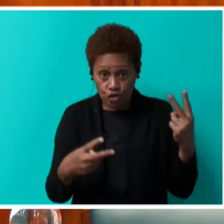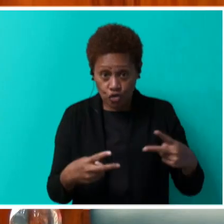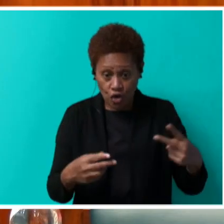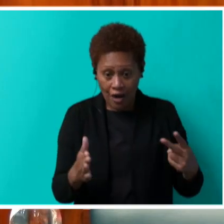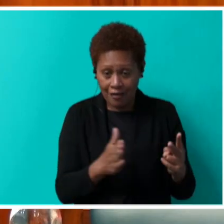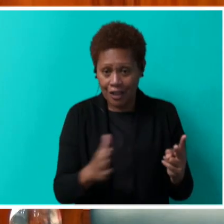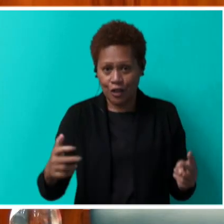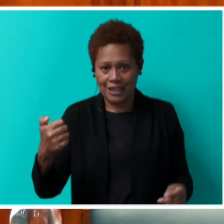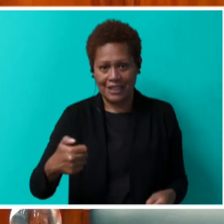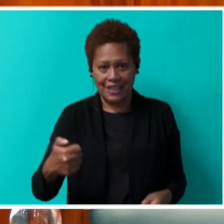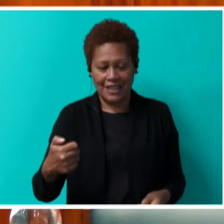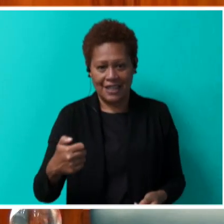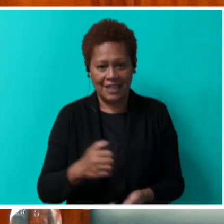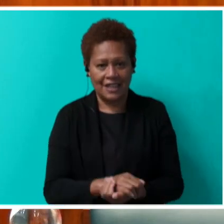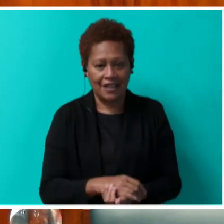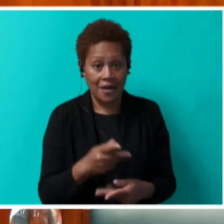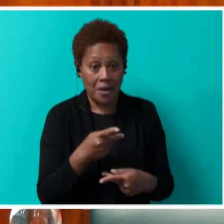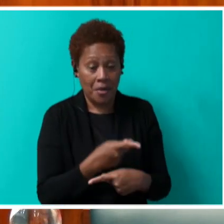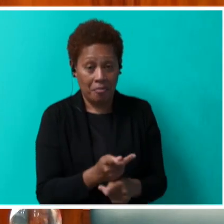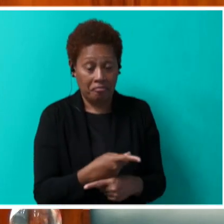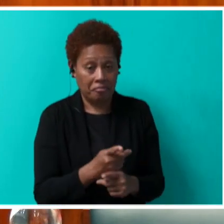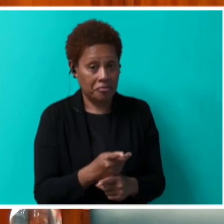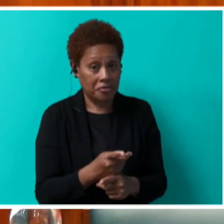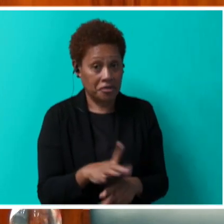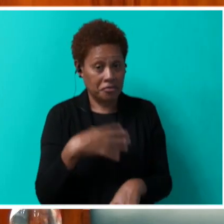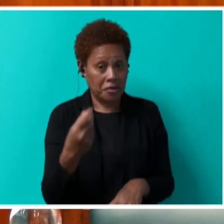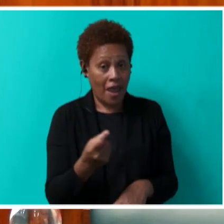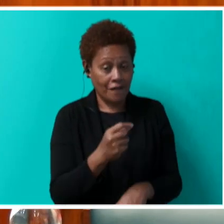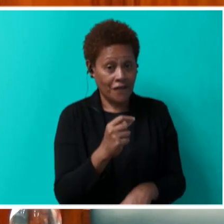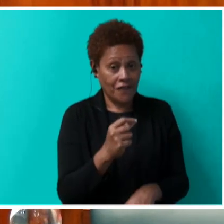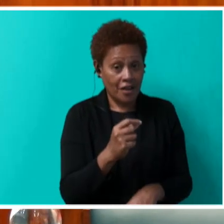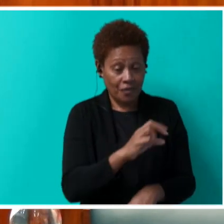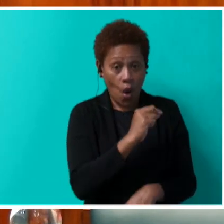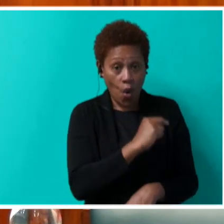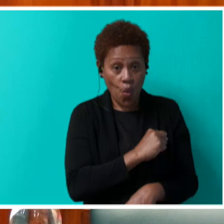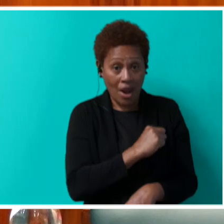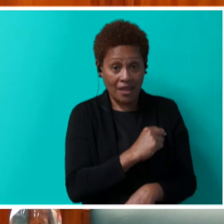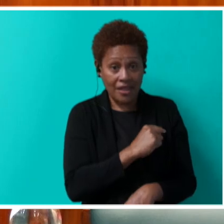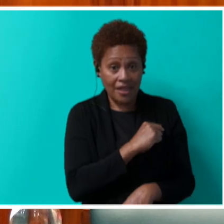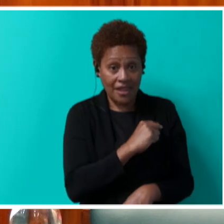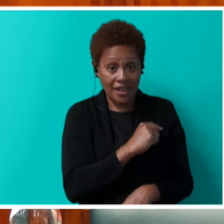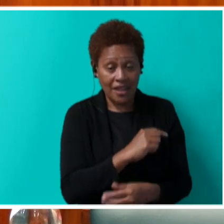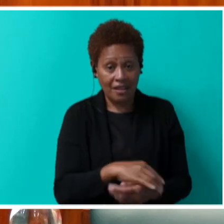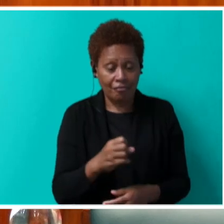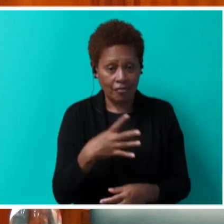16, producing exceptional quality and the natural sweet.